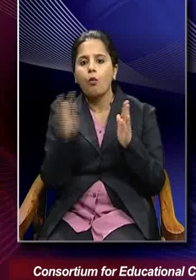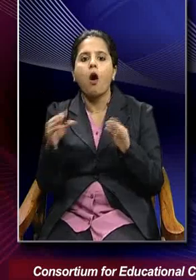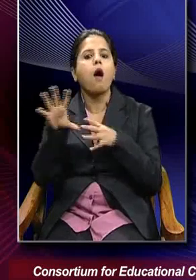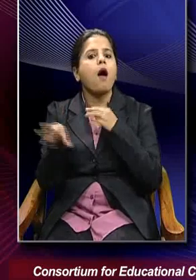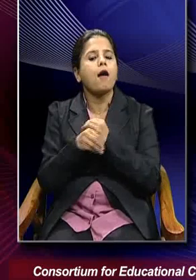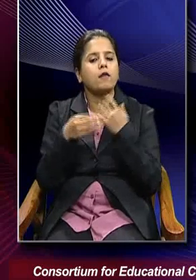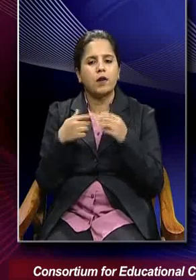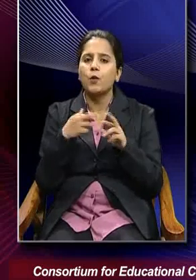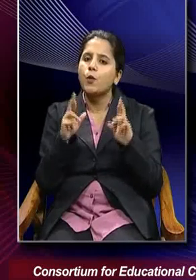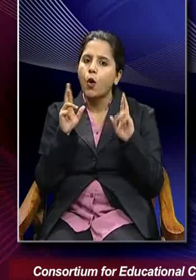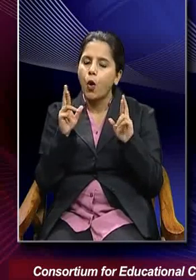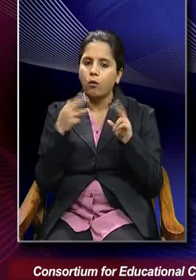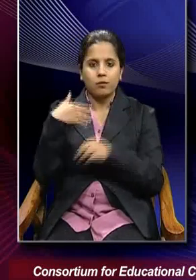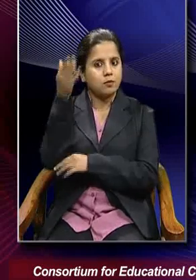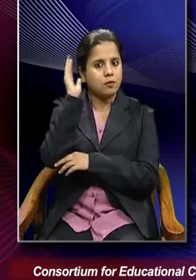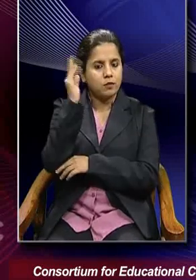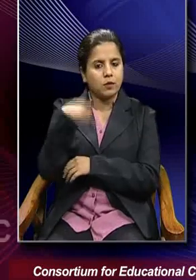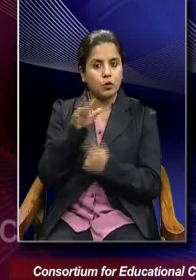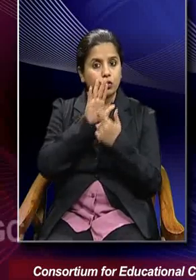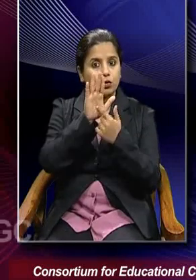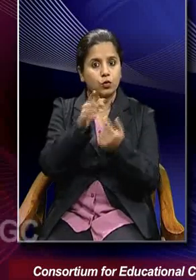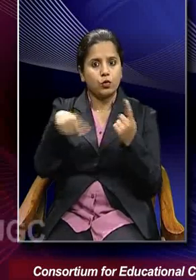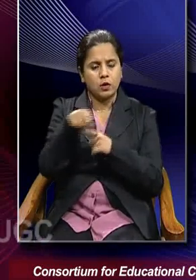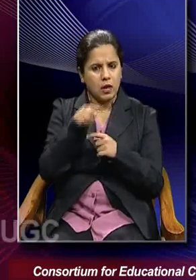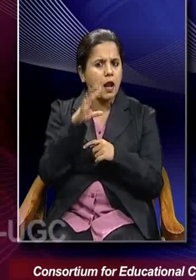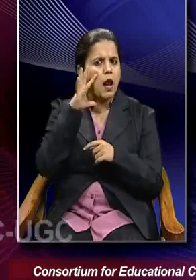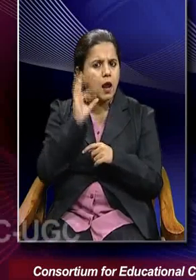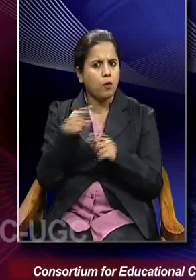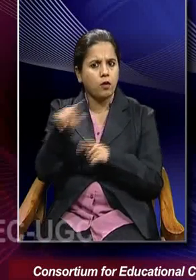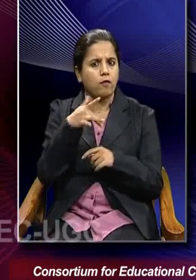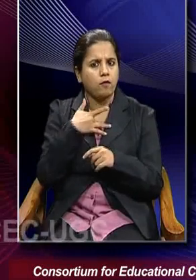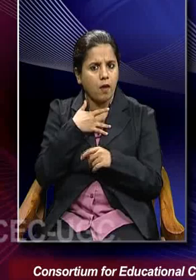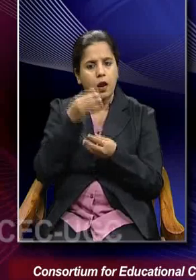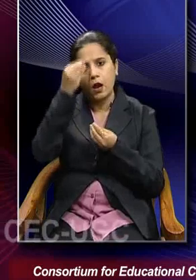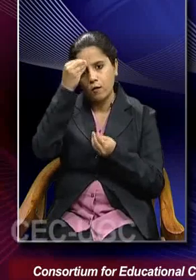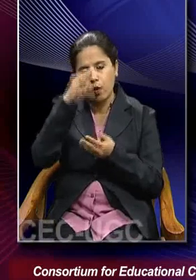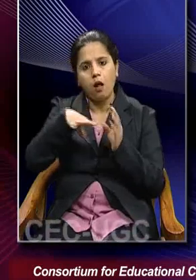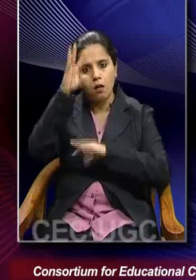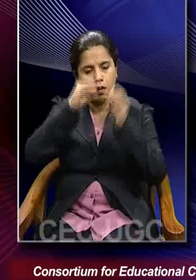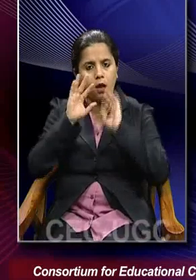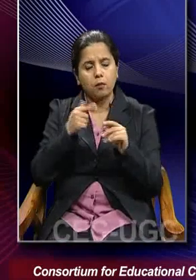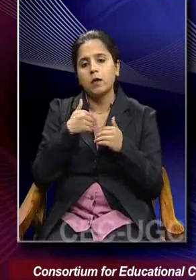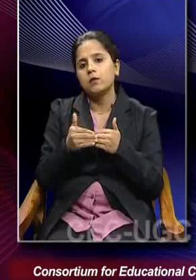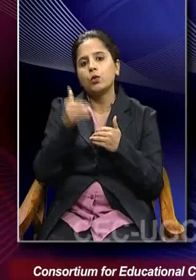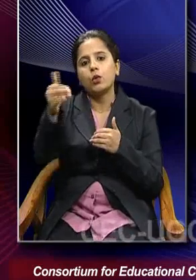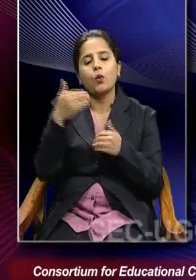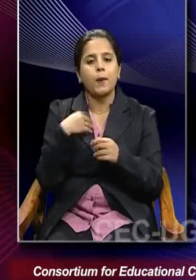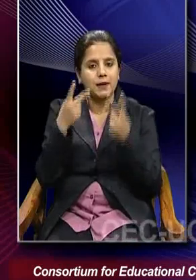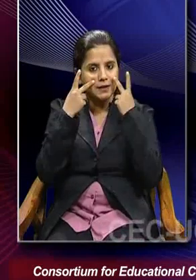hope that the lecture presented to you significant inputs and insights. We look forward